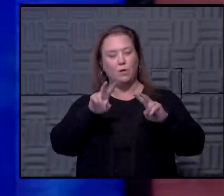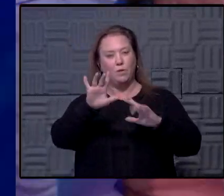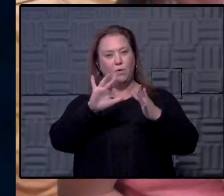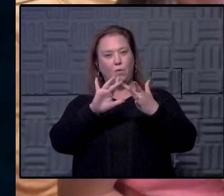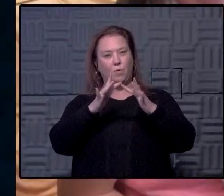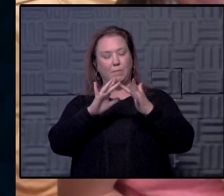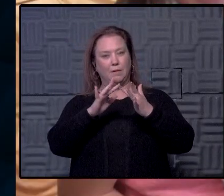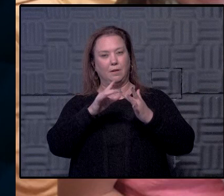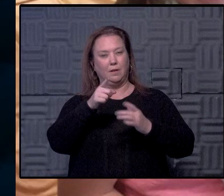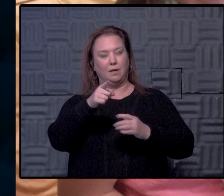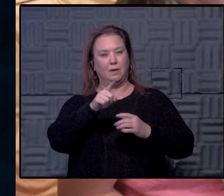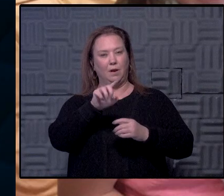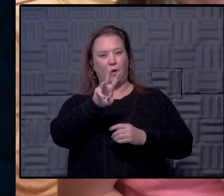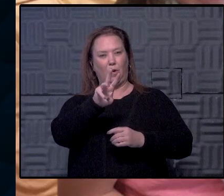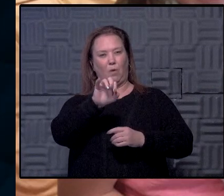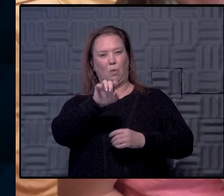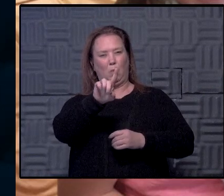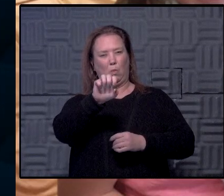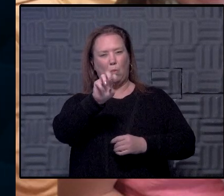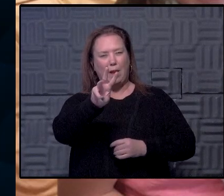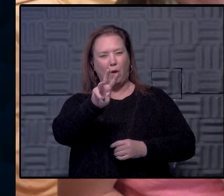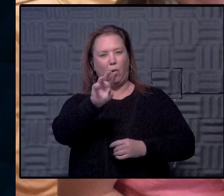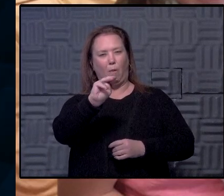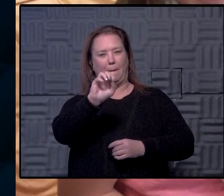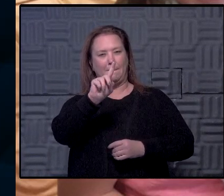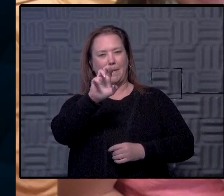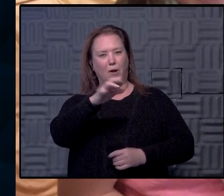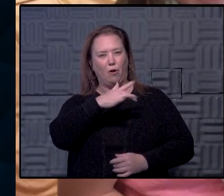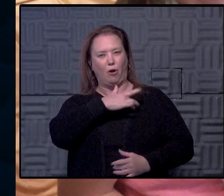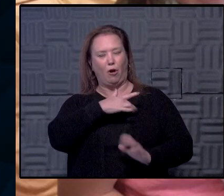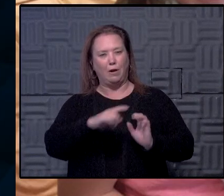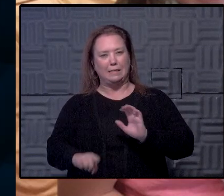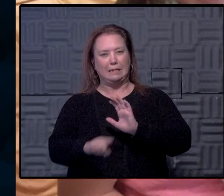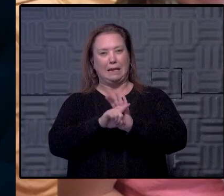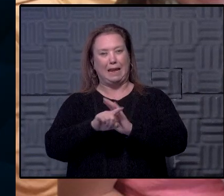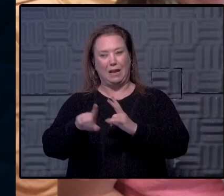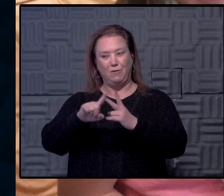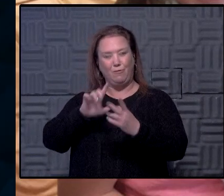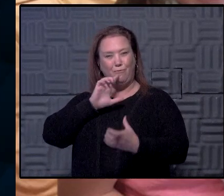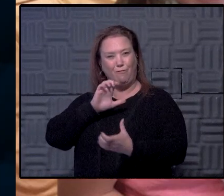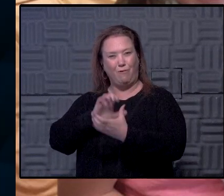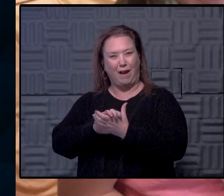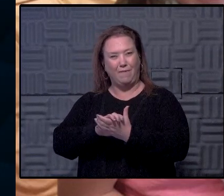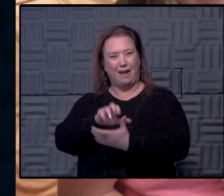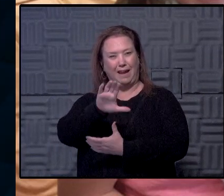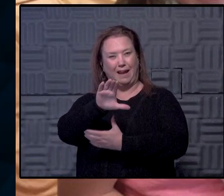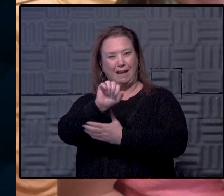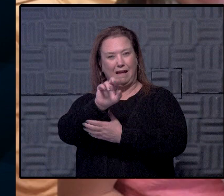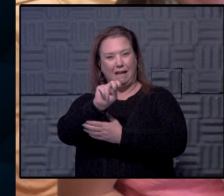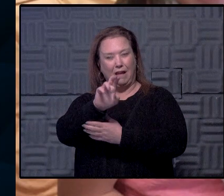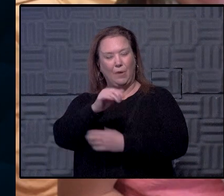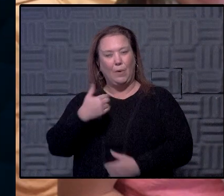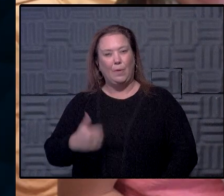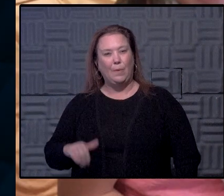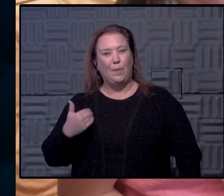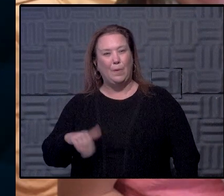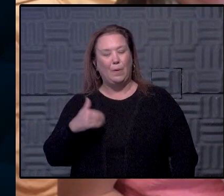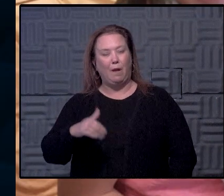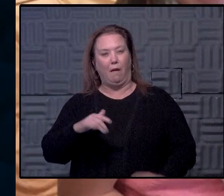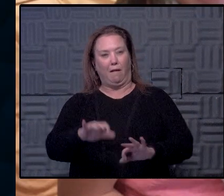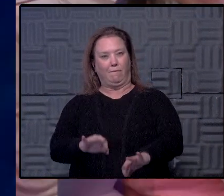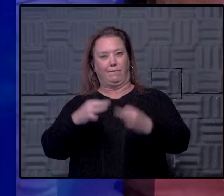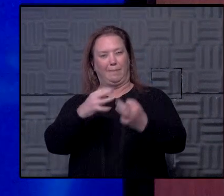you suffered a widowmaker heart attack, and your wife was diagnosed with a rare cancer. That's a lot for any two people, let alone a